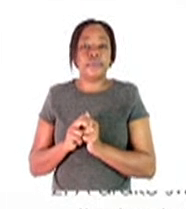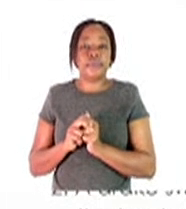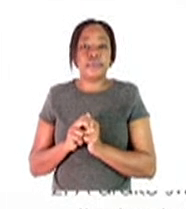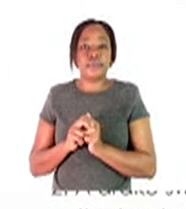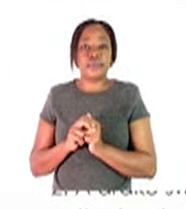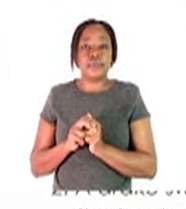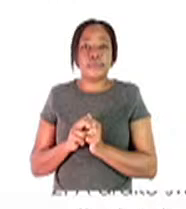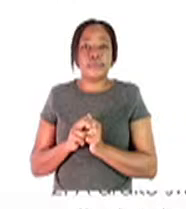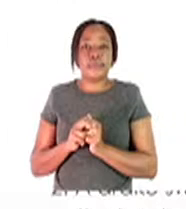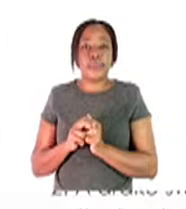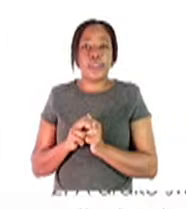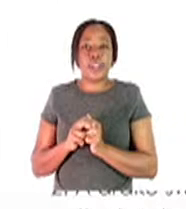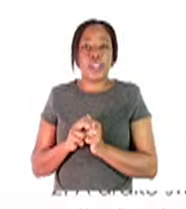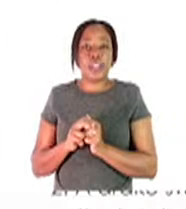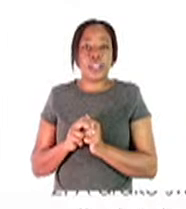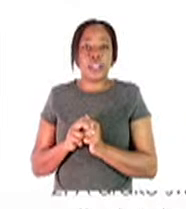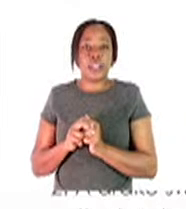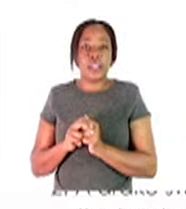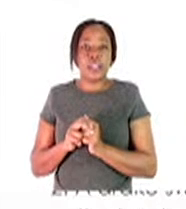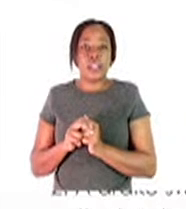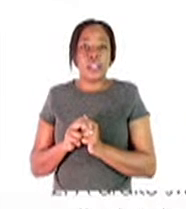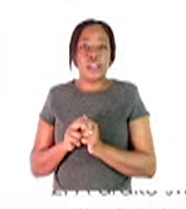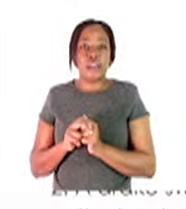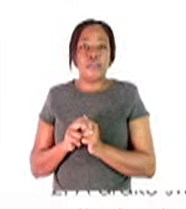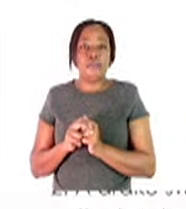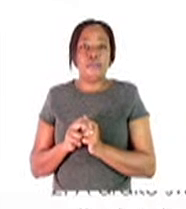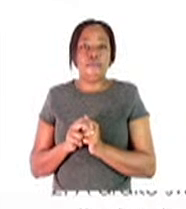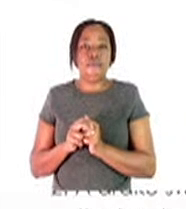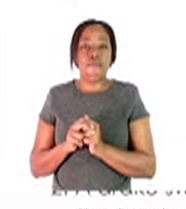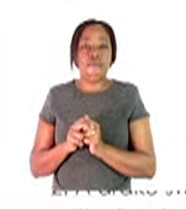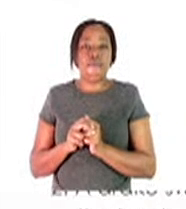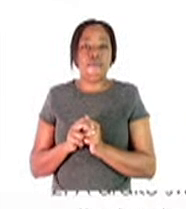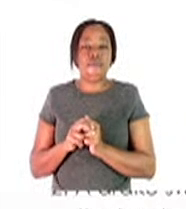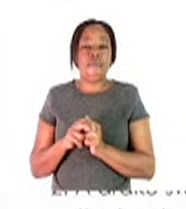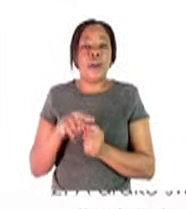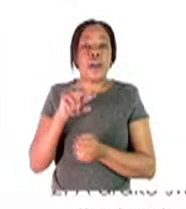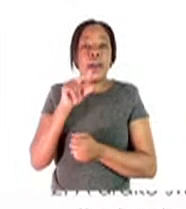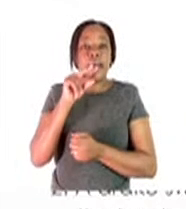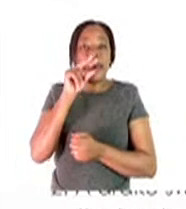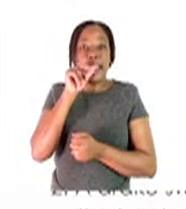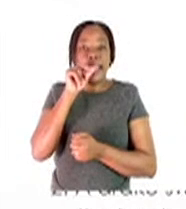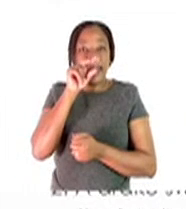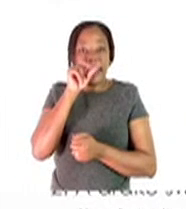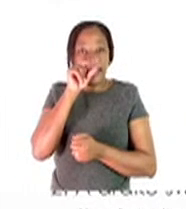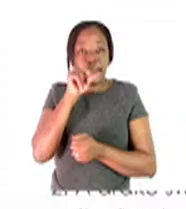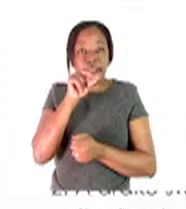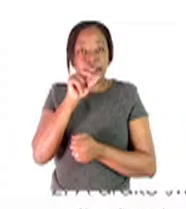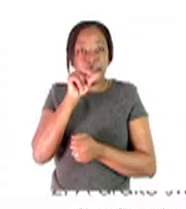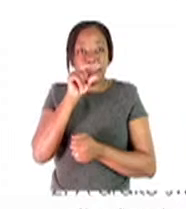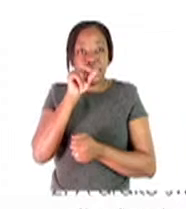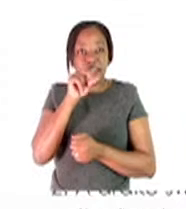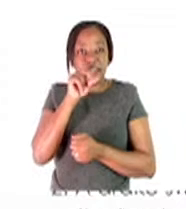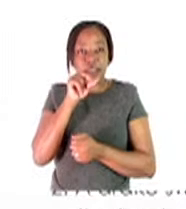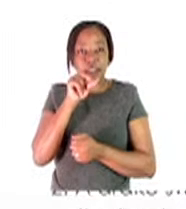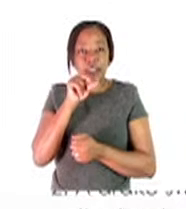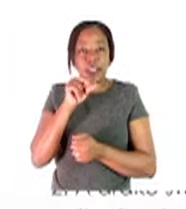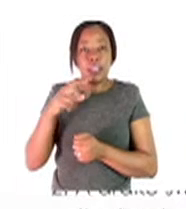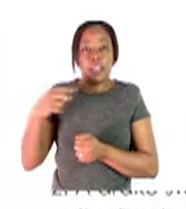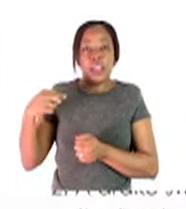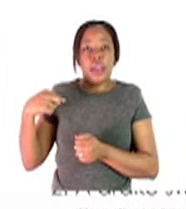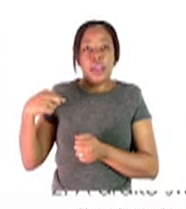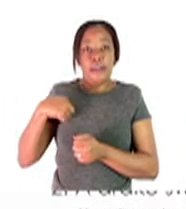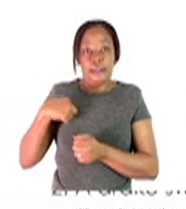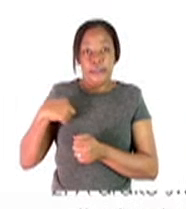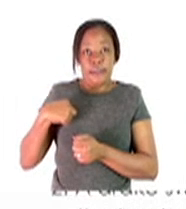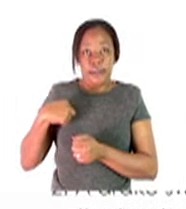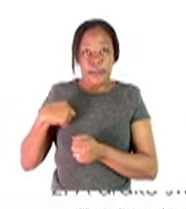going to say? Okay, so you are going to fill in the correct gender in the line there. So you do the same